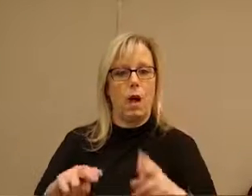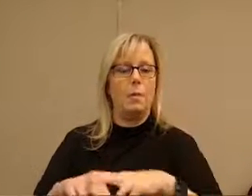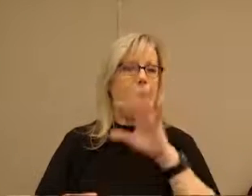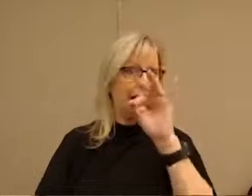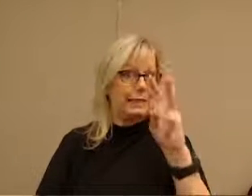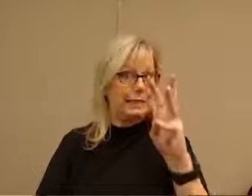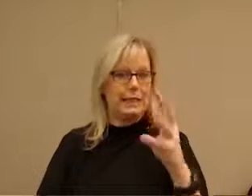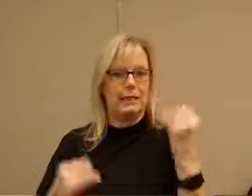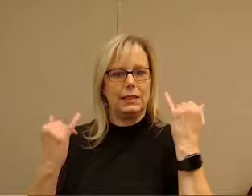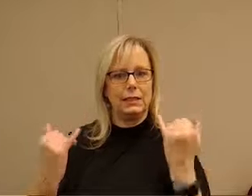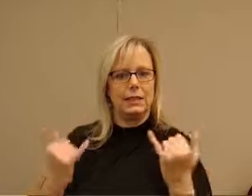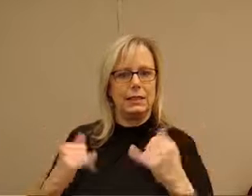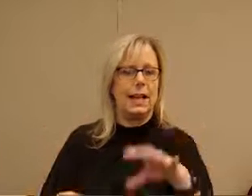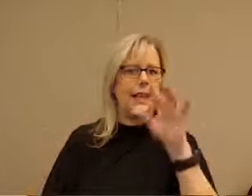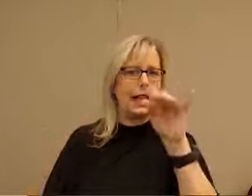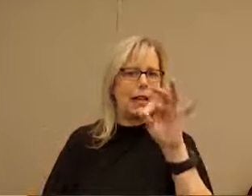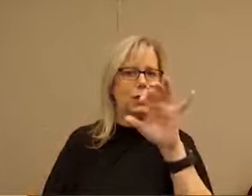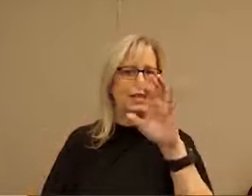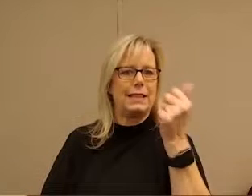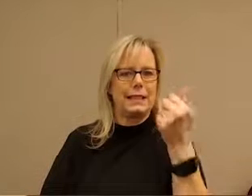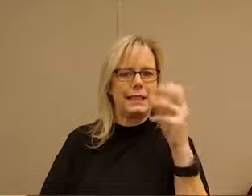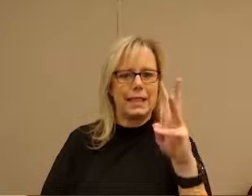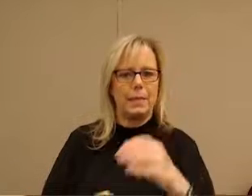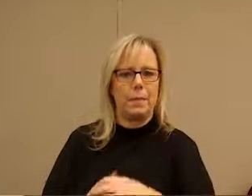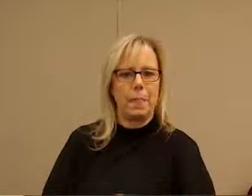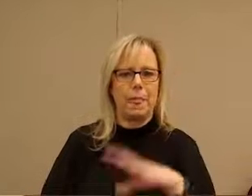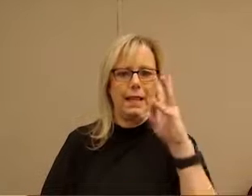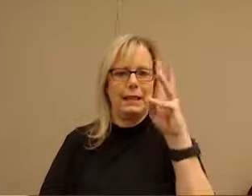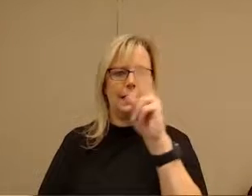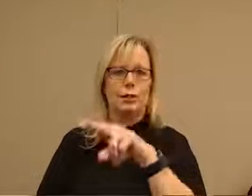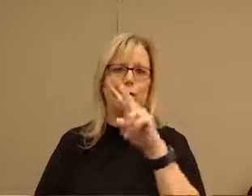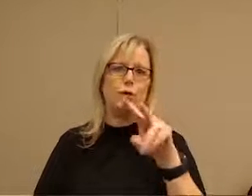62204 up 96 to 916.